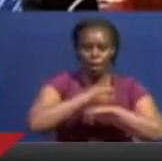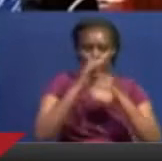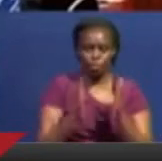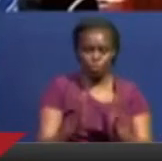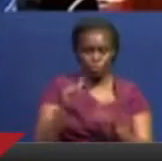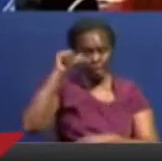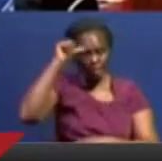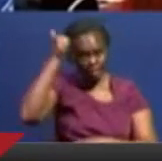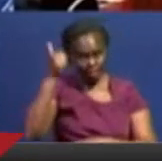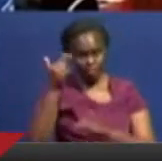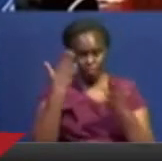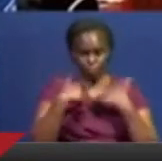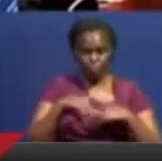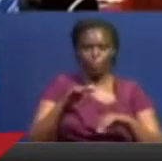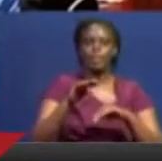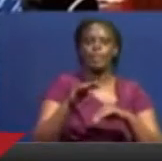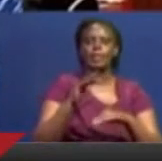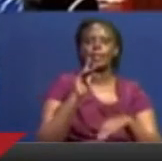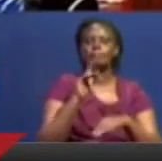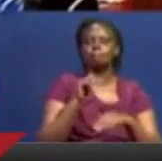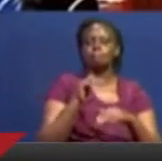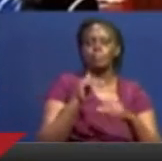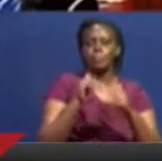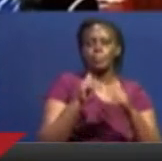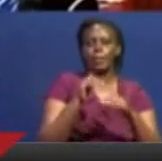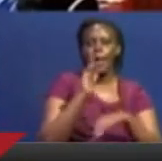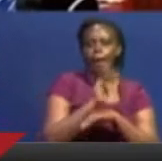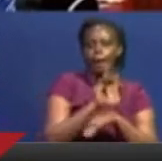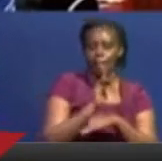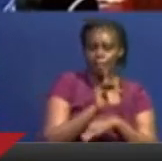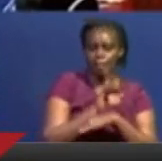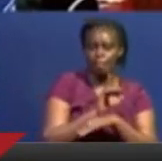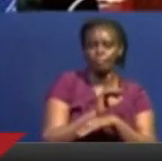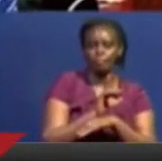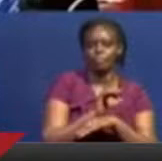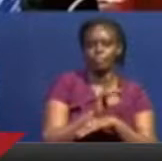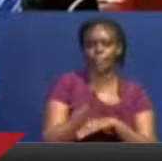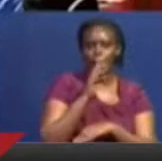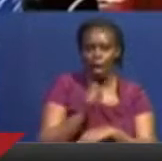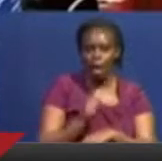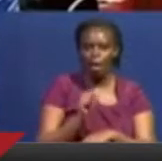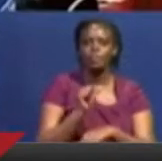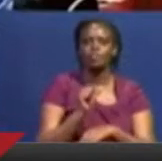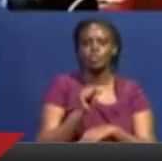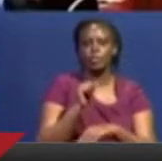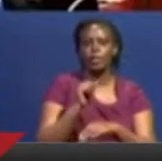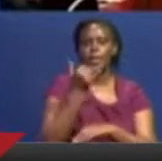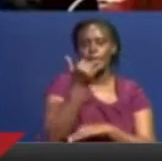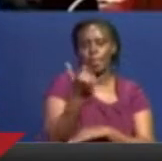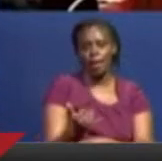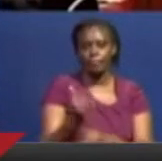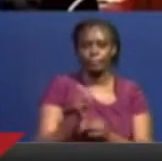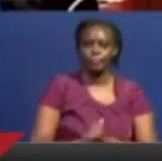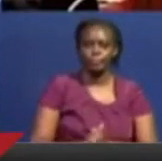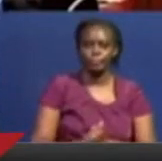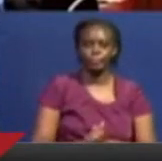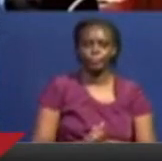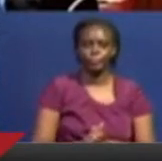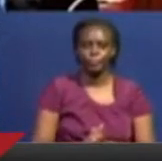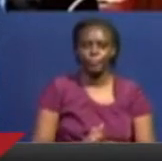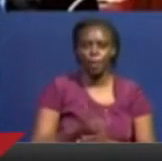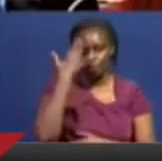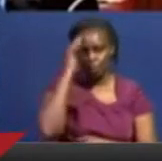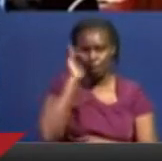may complete their studies earlier than expected. Honorable Speaker, it is